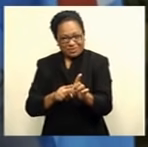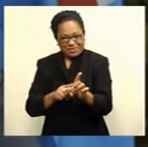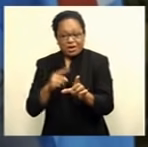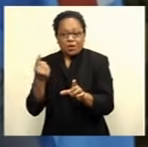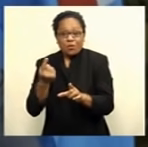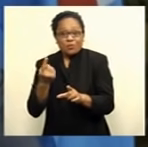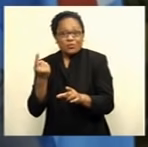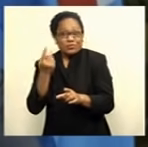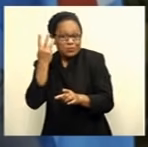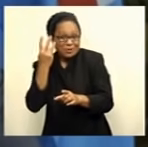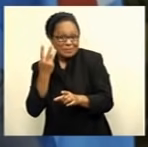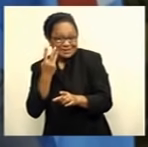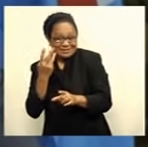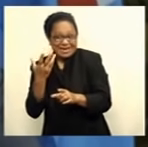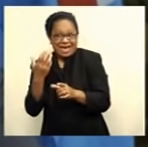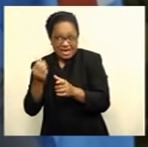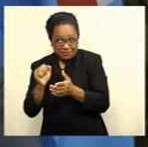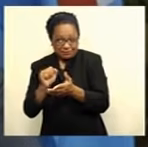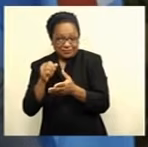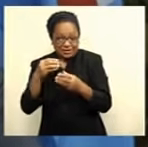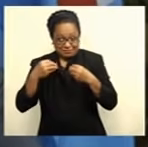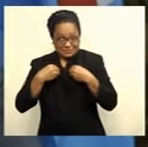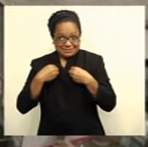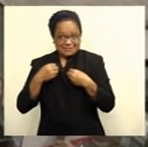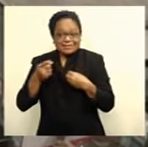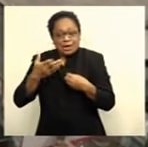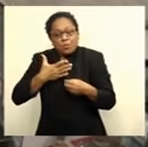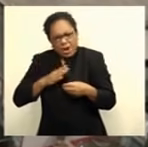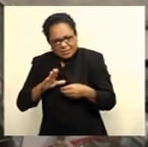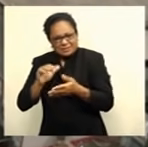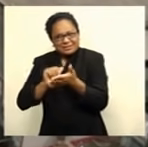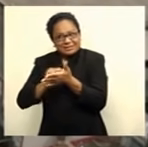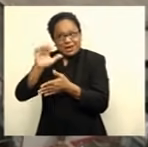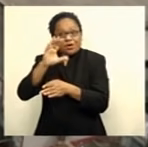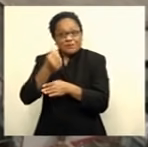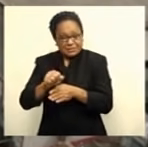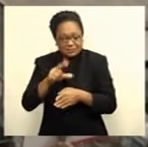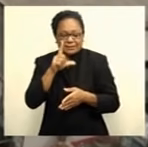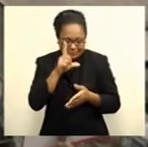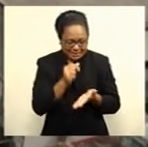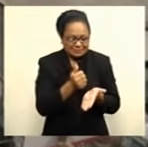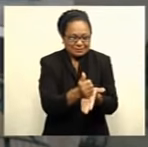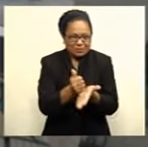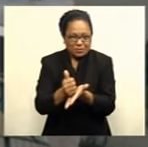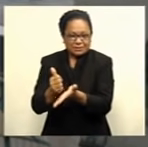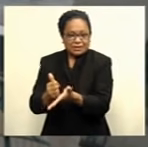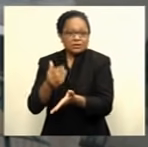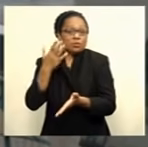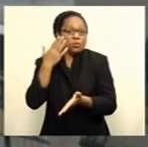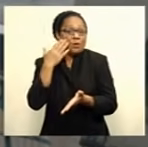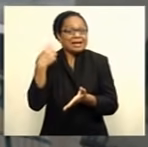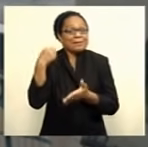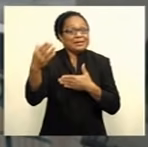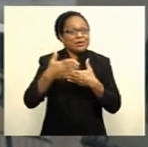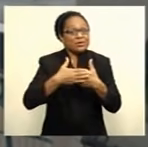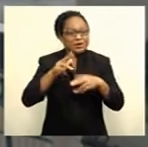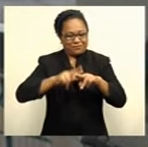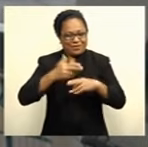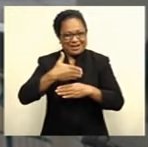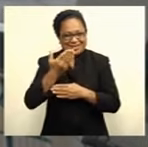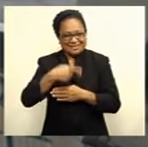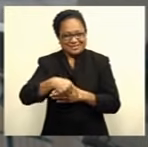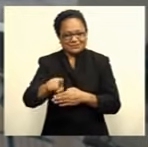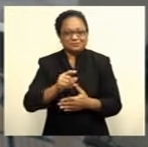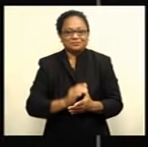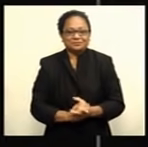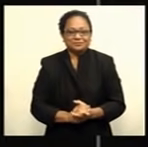exporting or are on the verge of exporting. Applications for the grants close this Friday. Kelly Vadala,